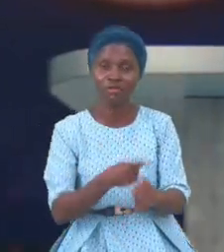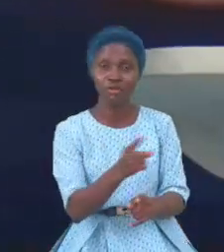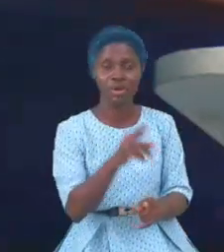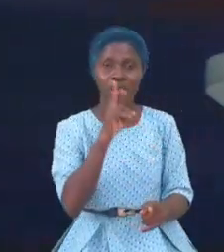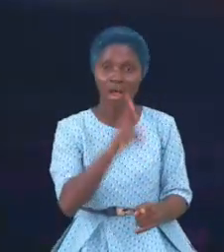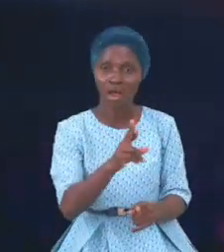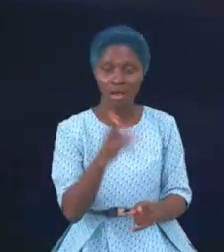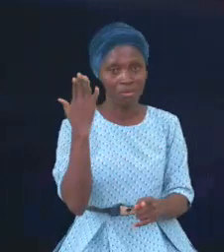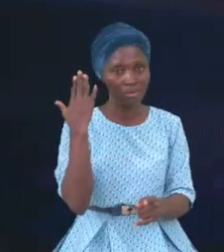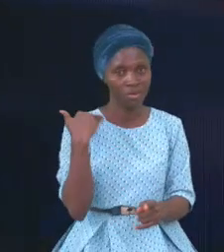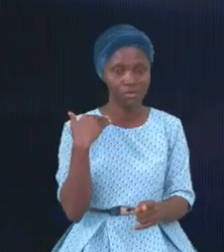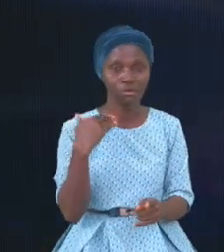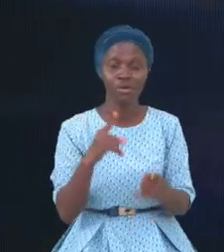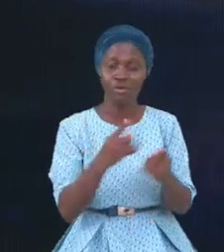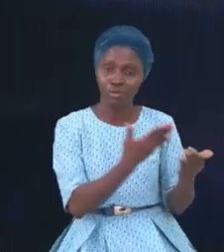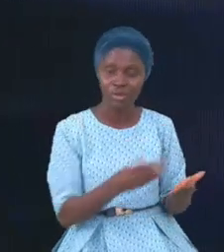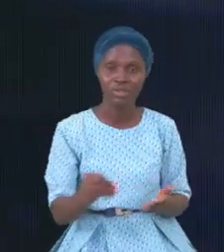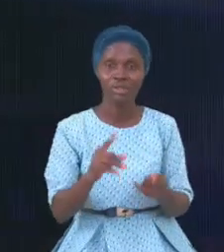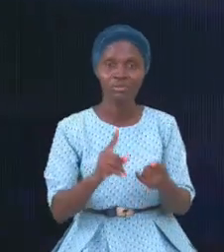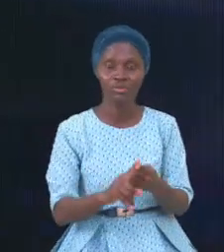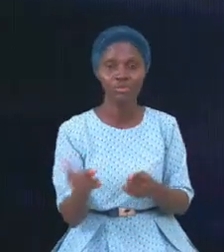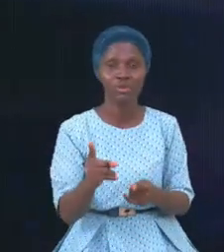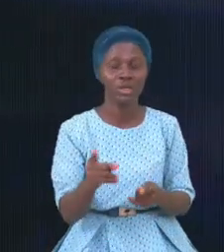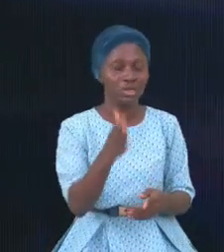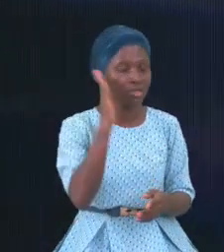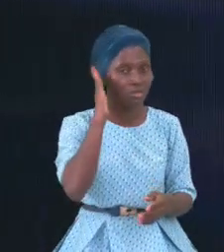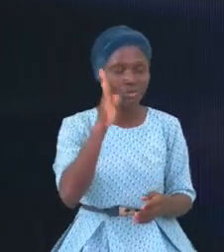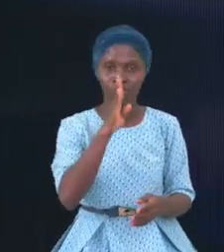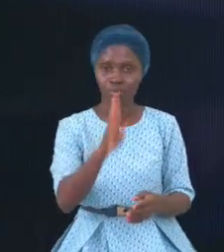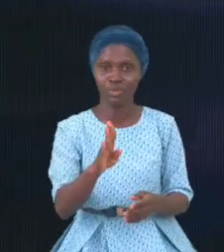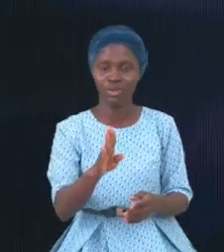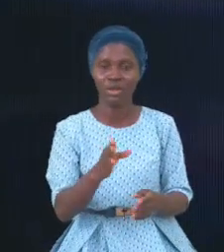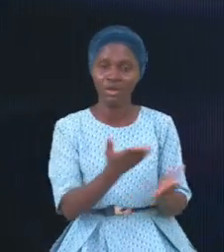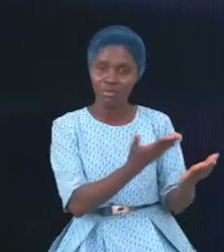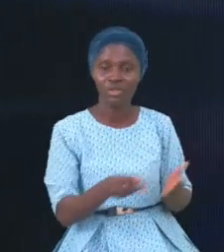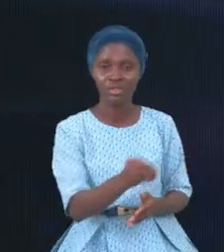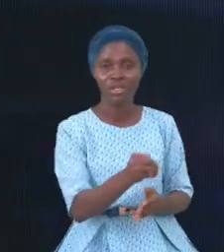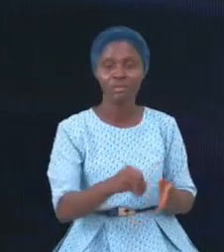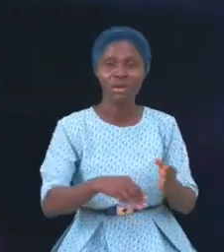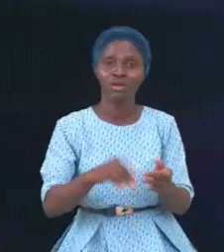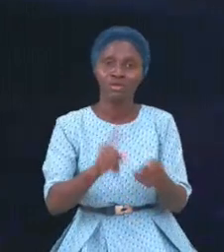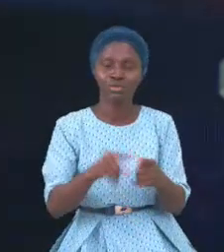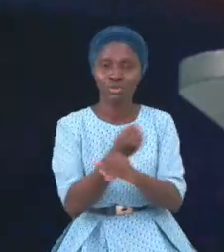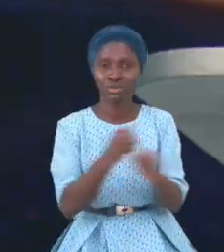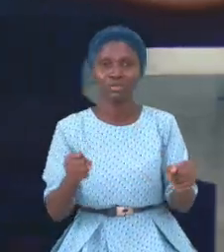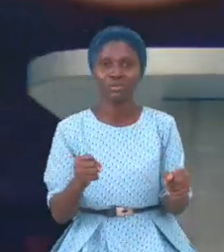to that holiness without which no man shall see the Lord.